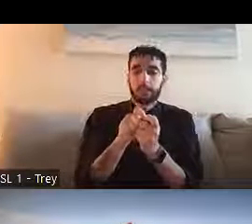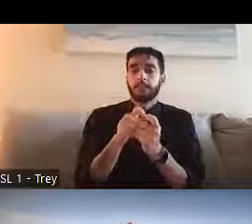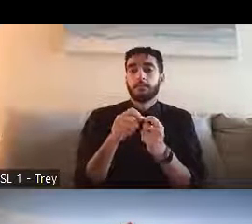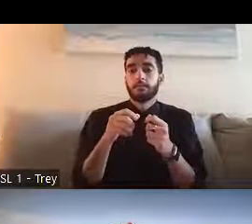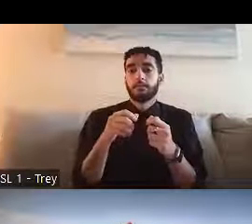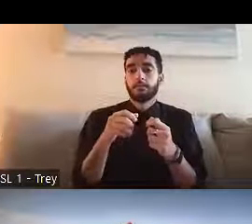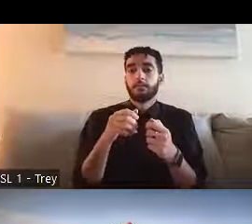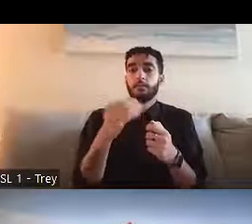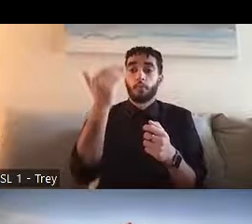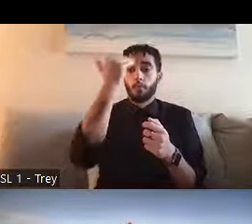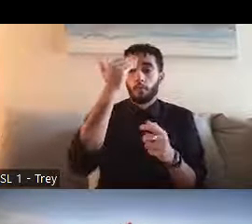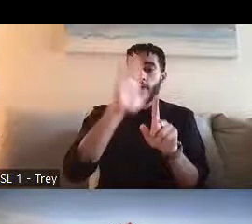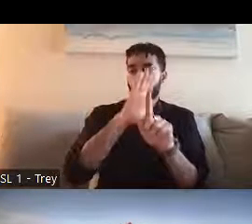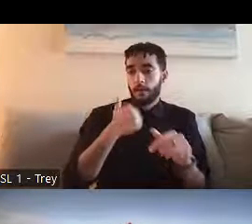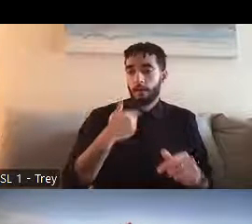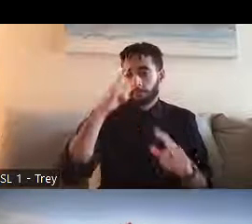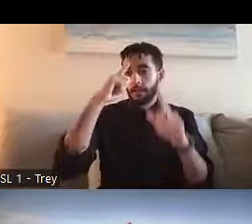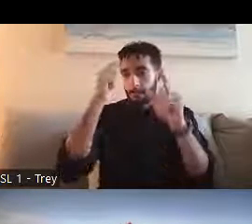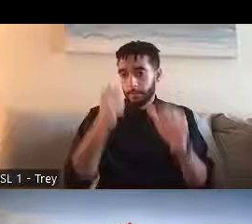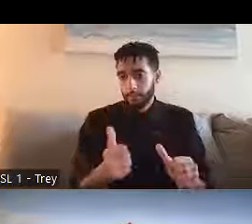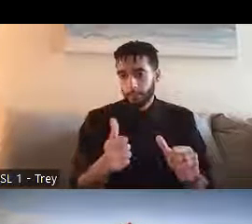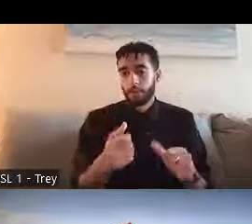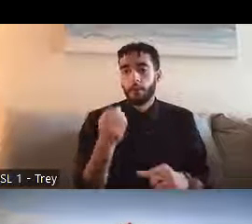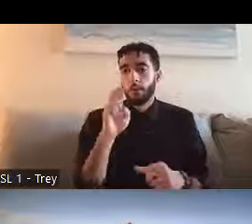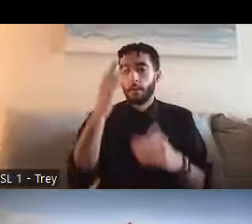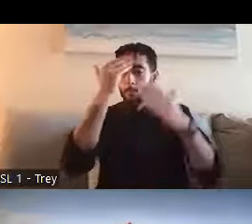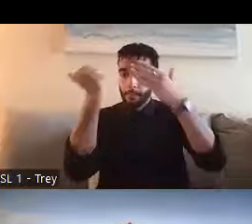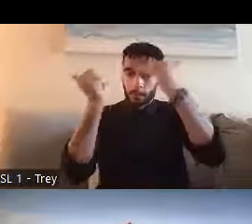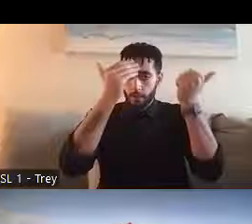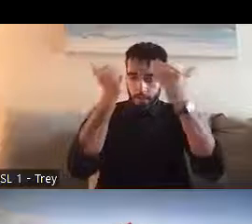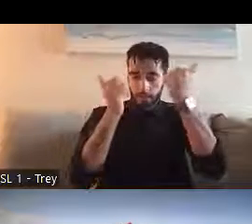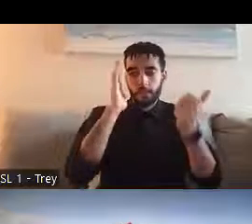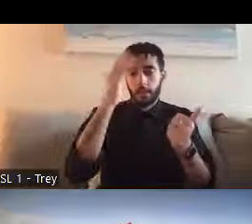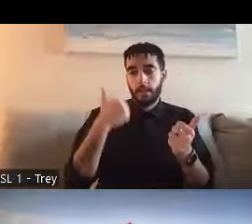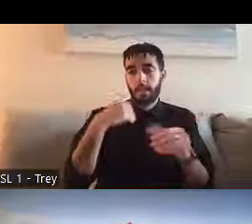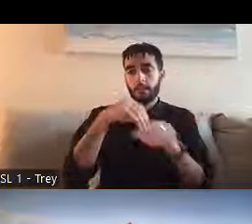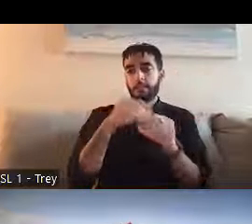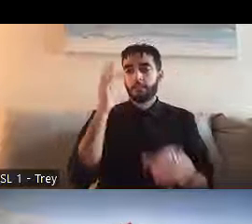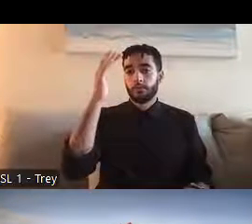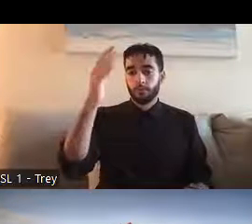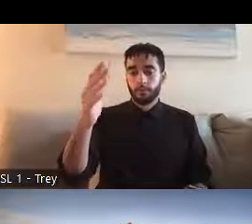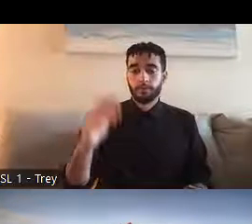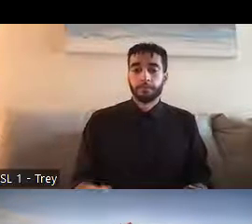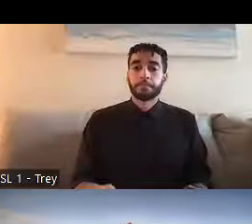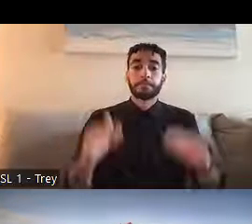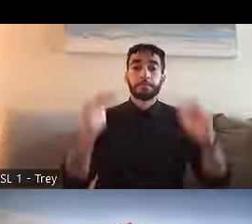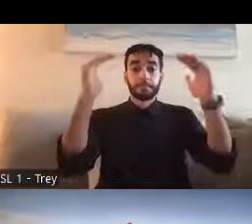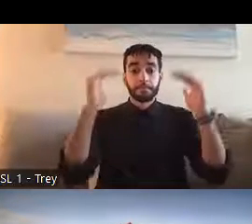some kind of memory loss, perhaps these are people who are going to be diagnosed in the future. In the next slide,